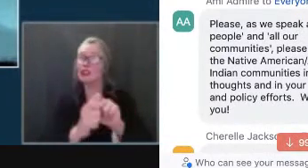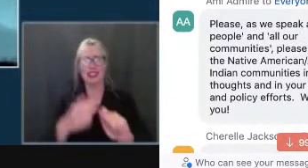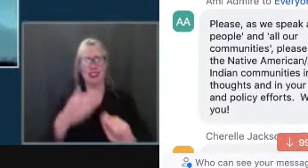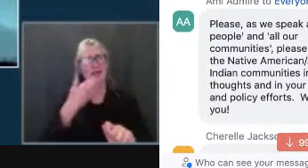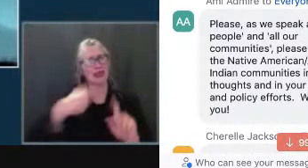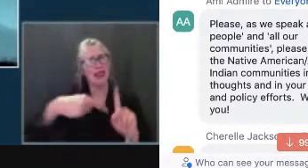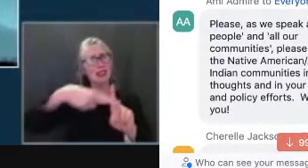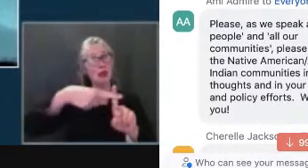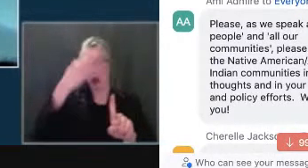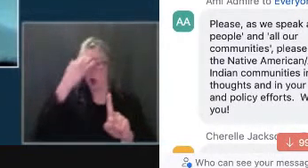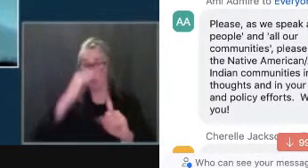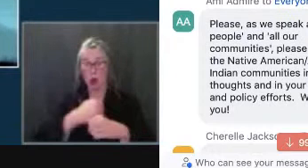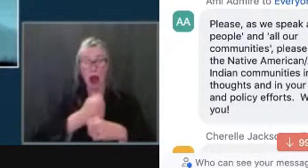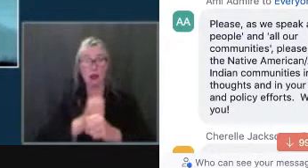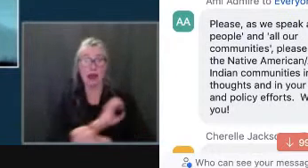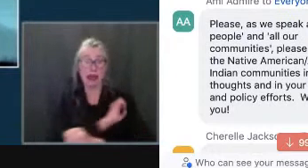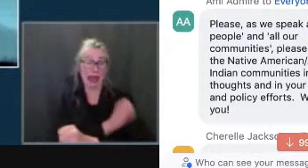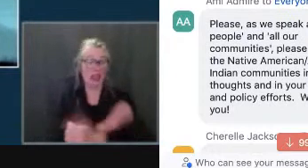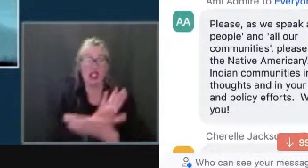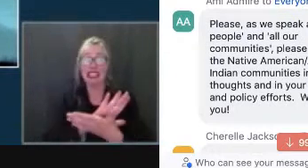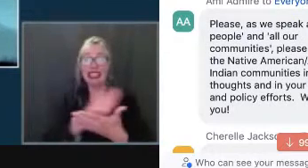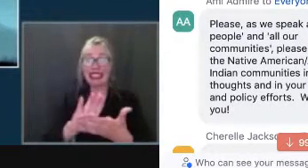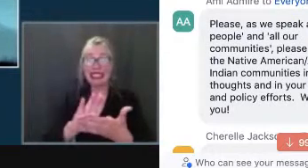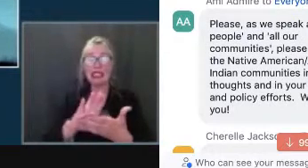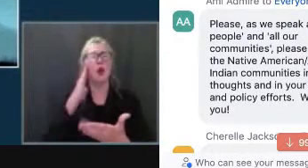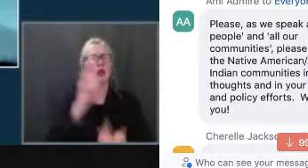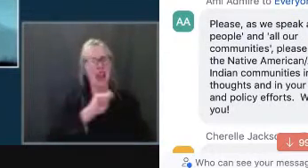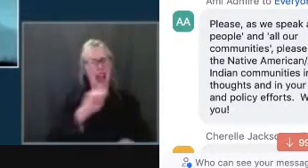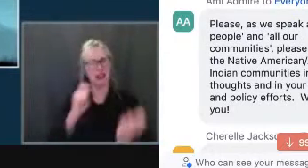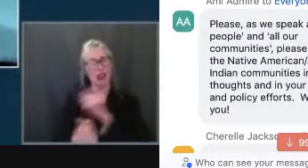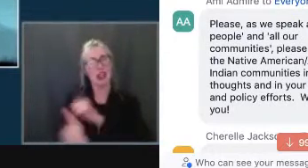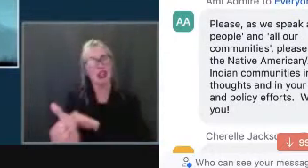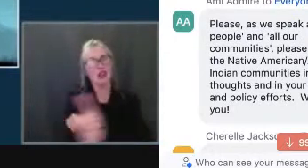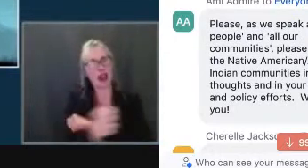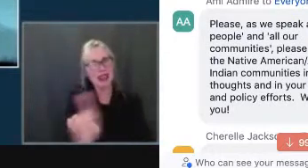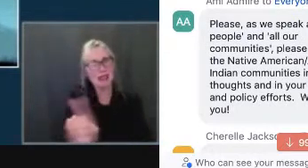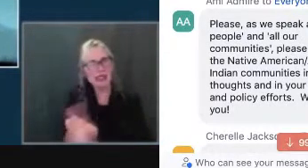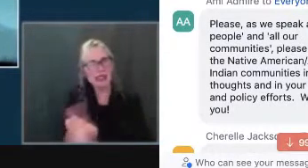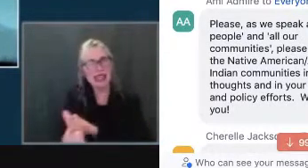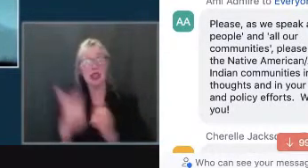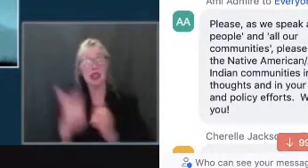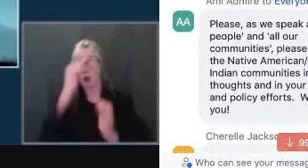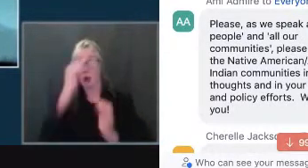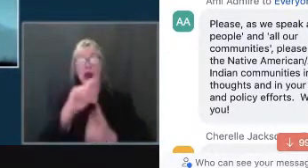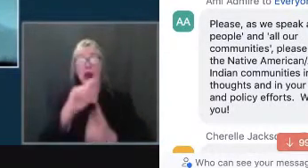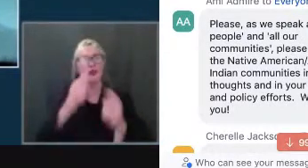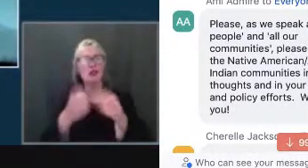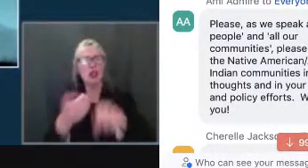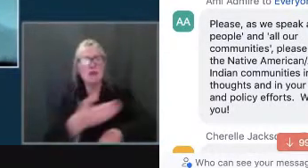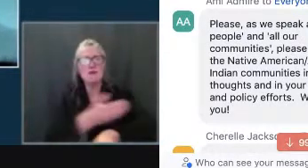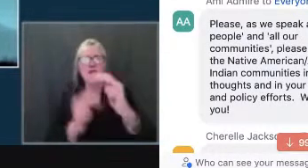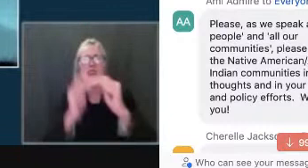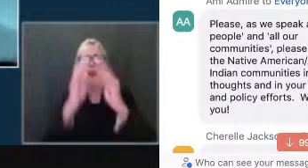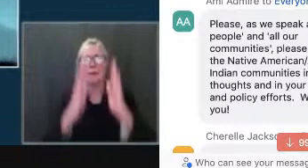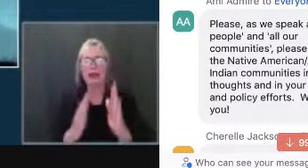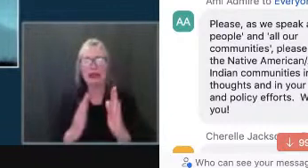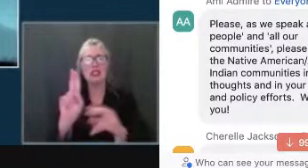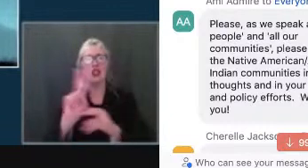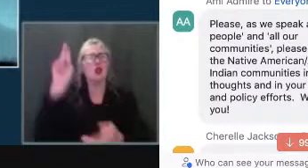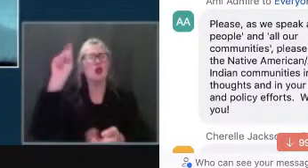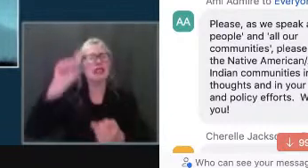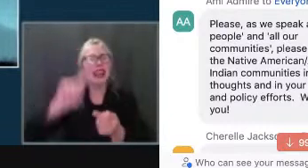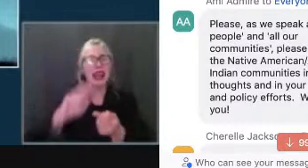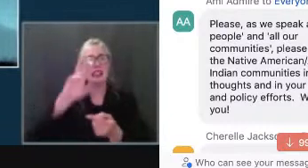to transition our transportation. We know how to transition our buildings and decarbonize our buildings. We know how to make our communities and our landscapes